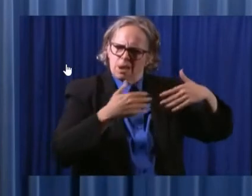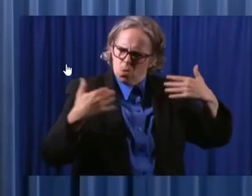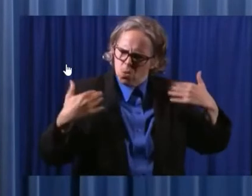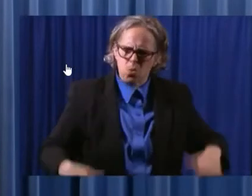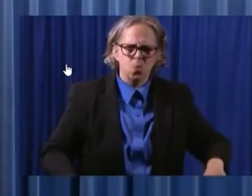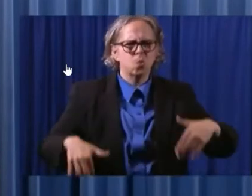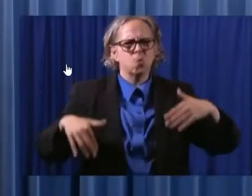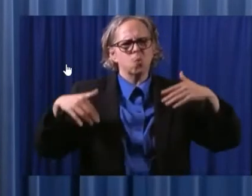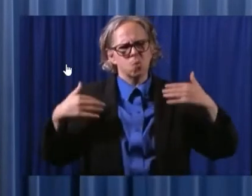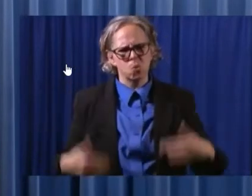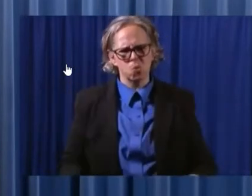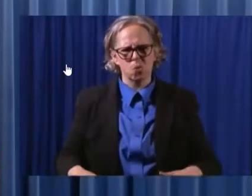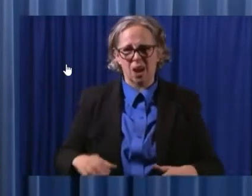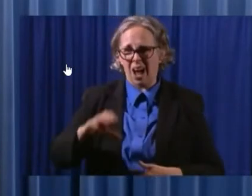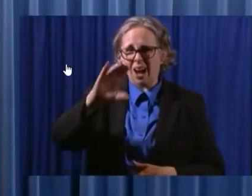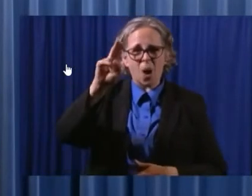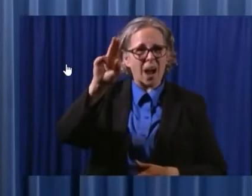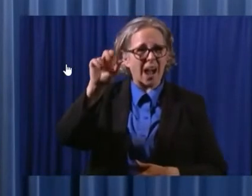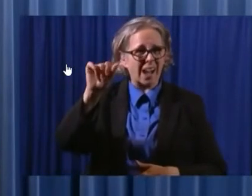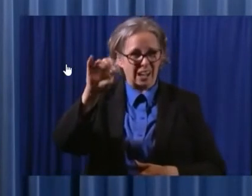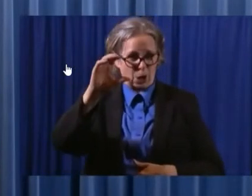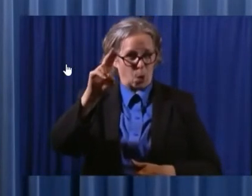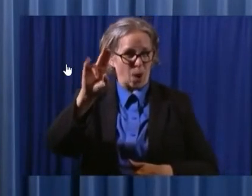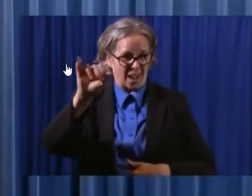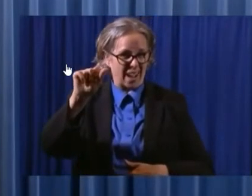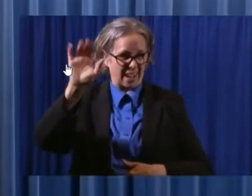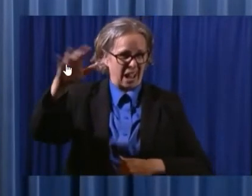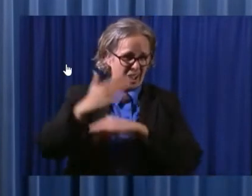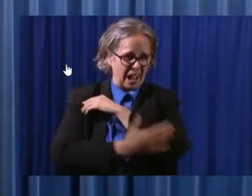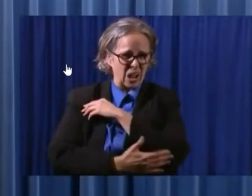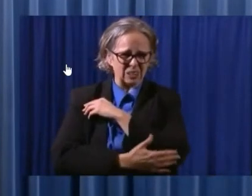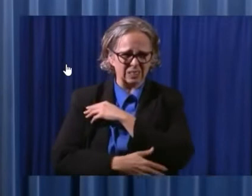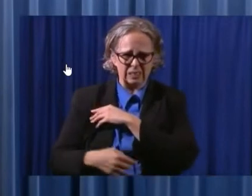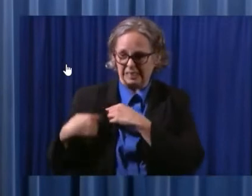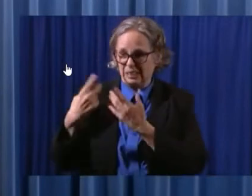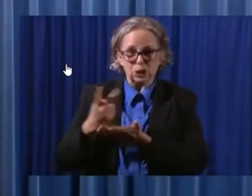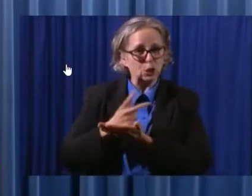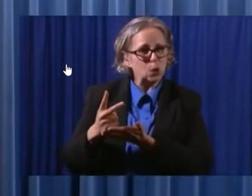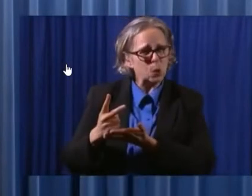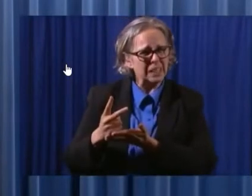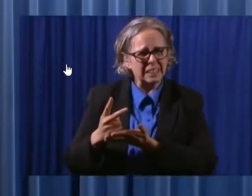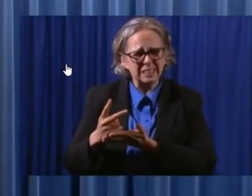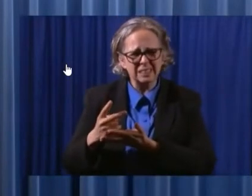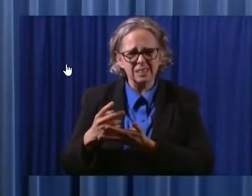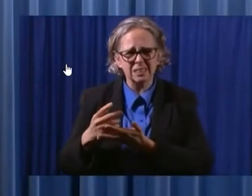total number of cases with the onset dates during the last 2 weeks rose higher than any